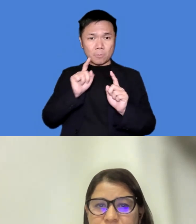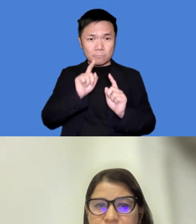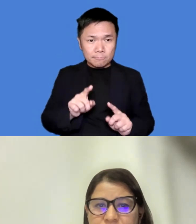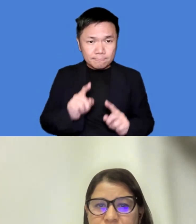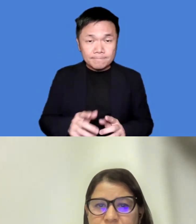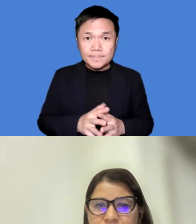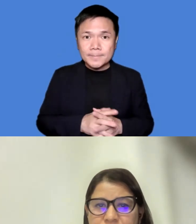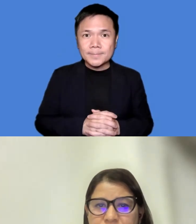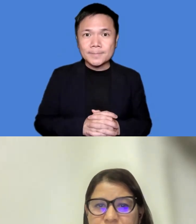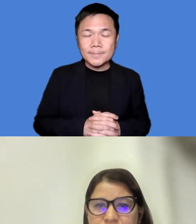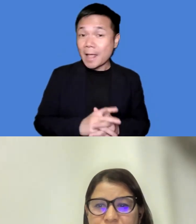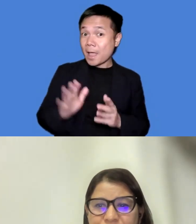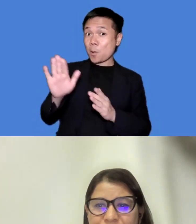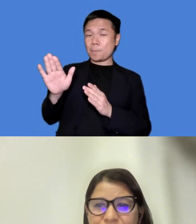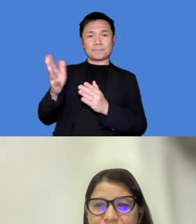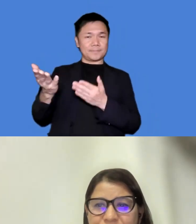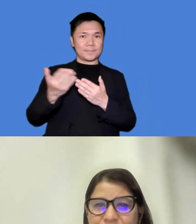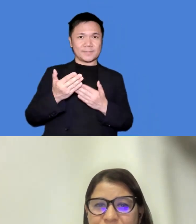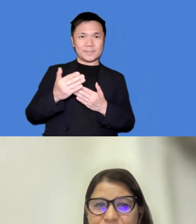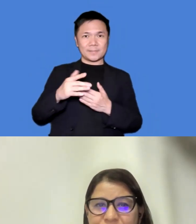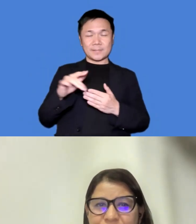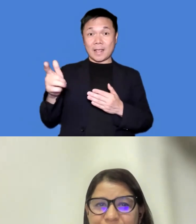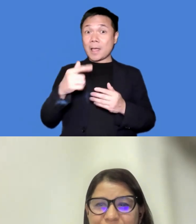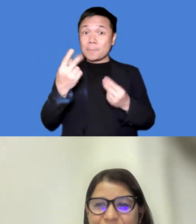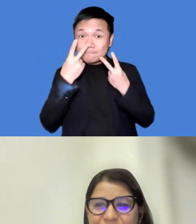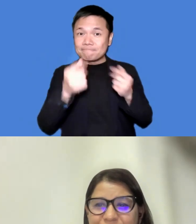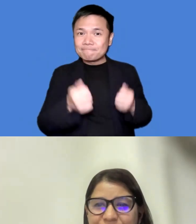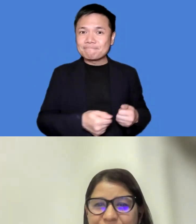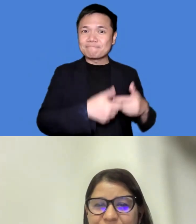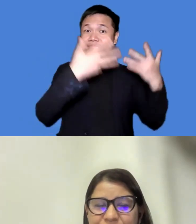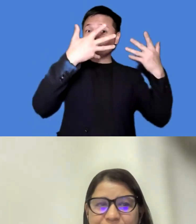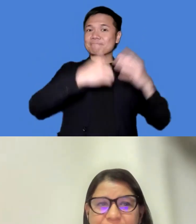I'm just going to call out the current results.